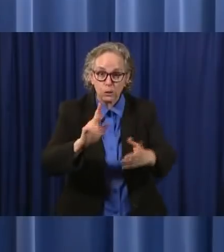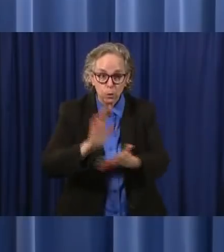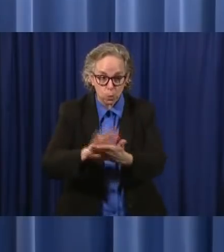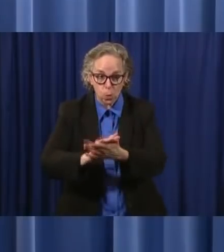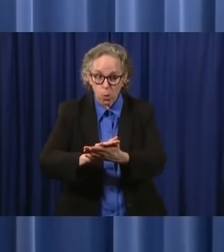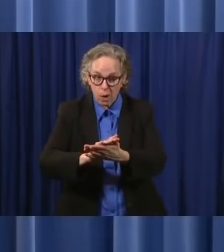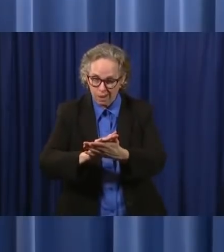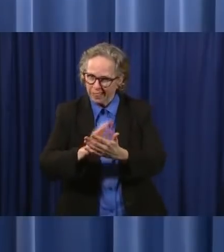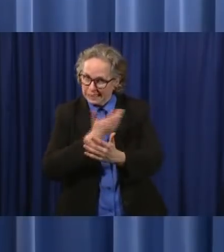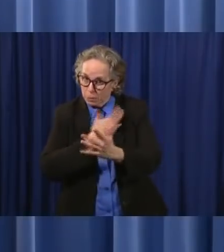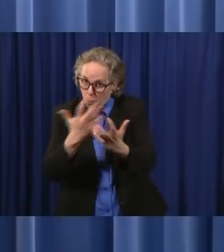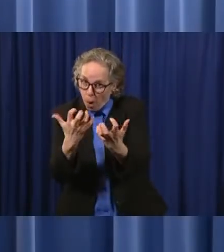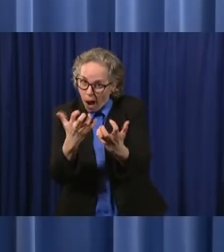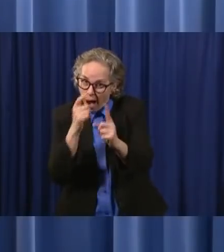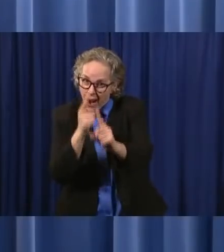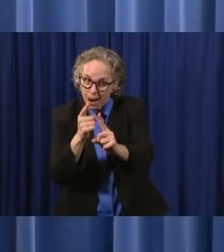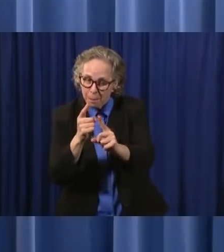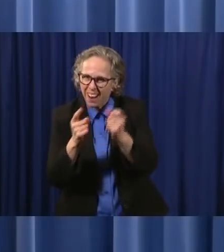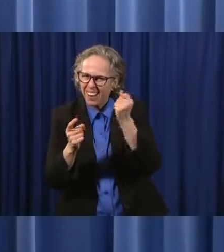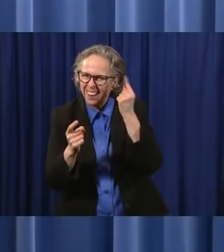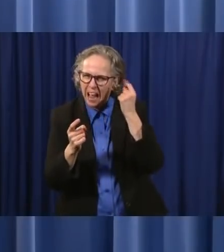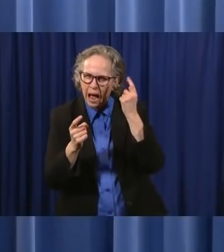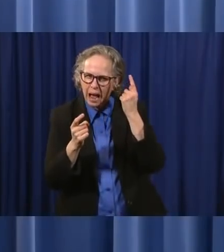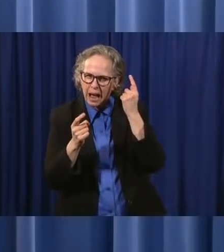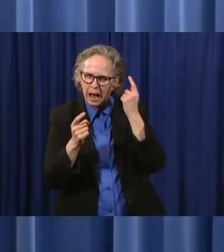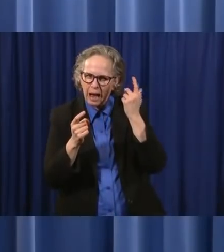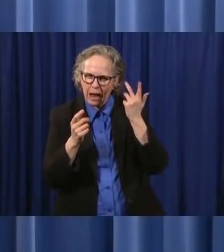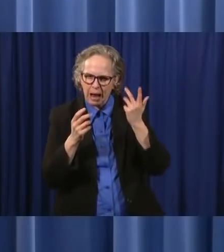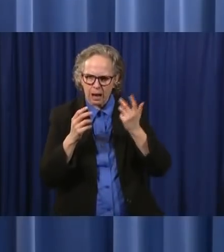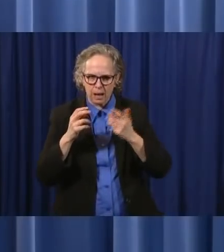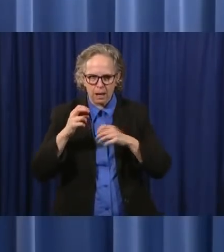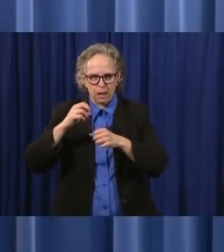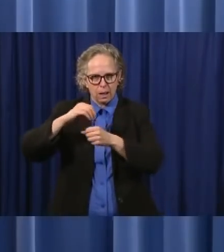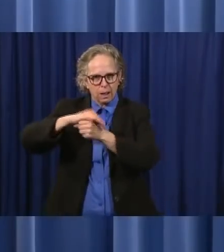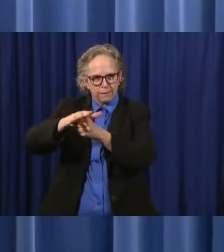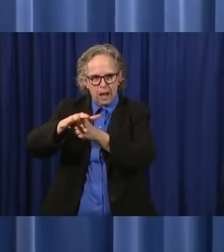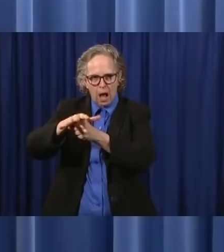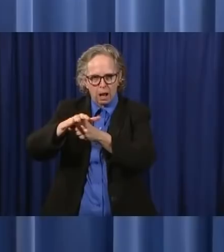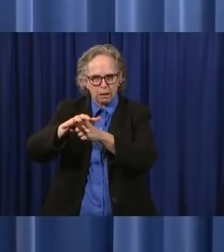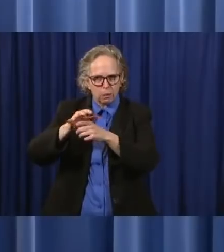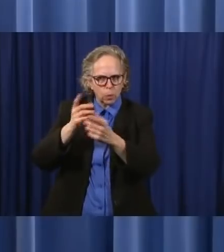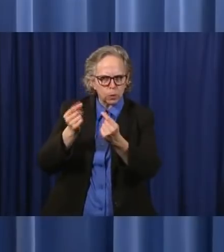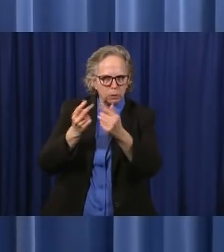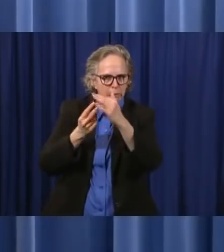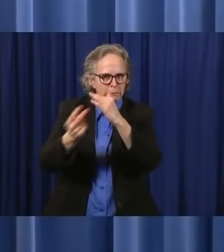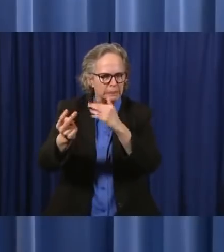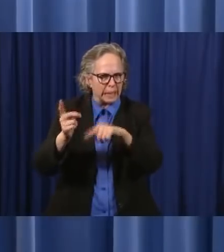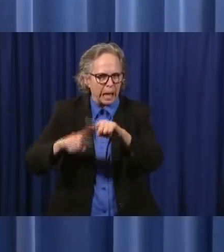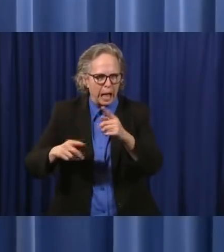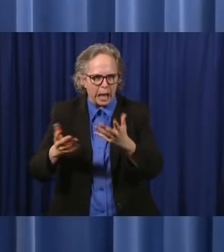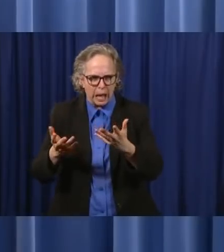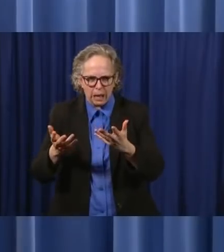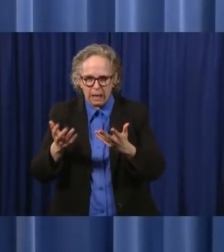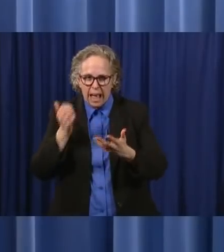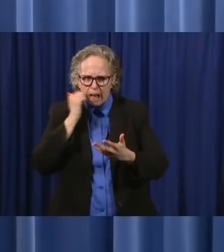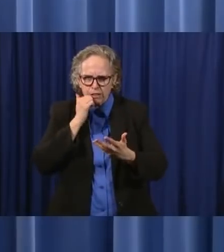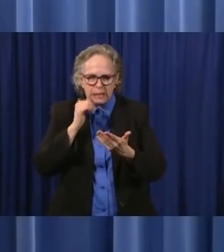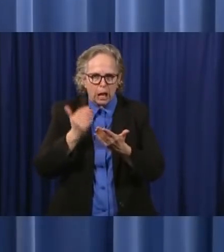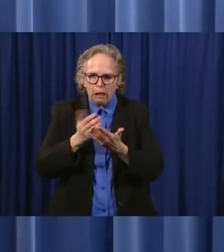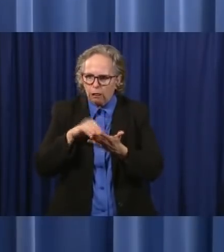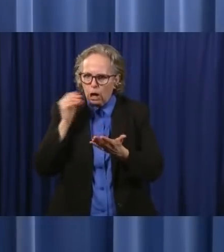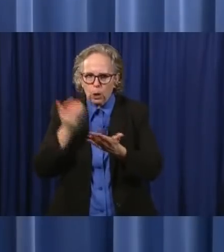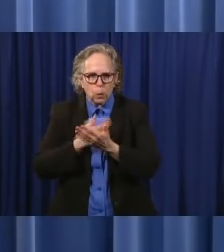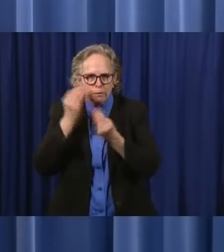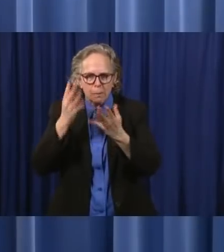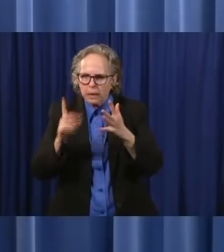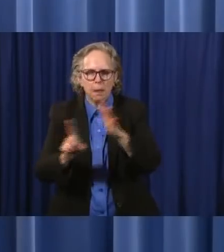one thing that we've learned about this virus is there's a lot we don't know, and every day, you know, all you have to do is turn